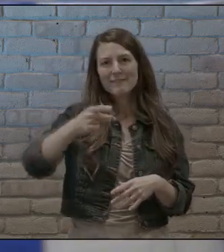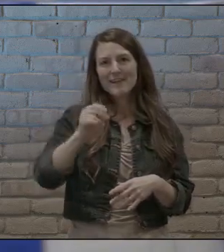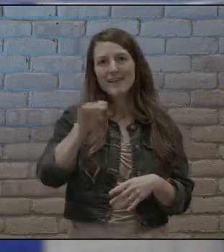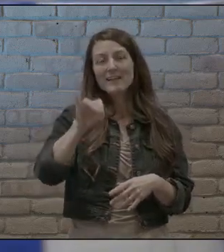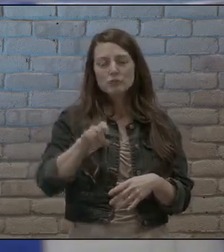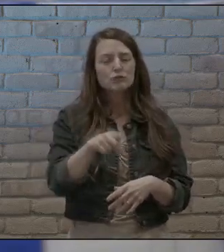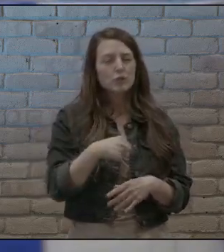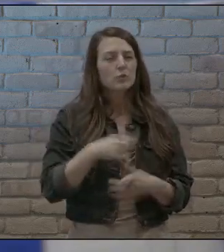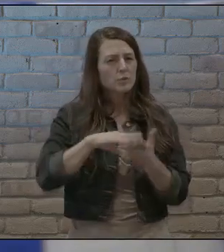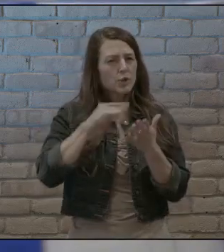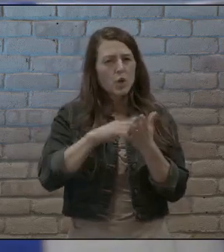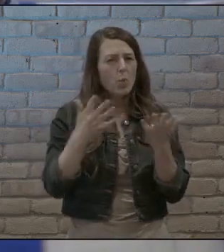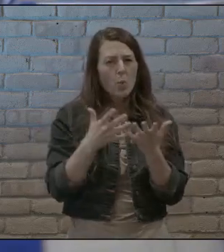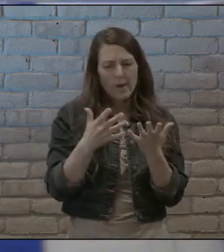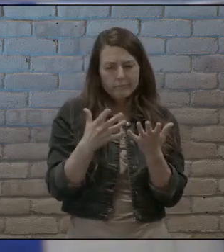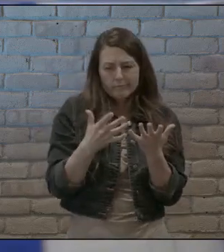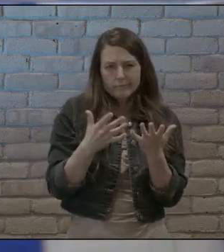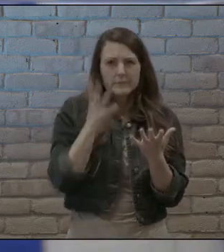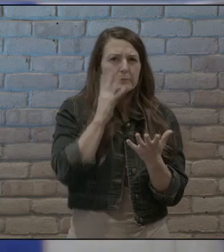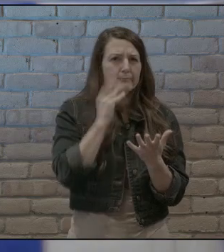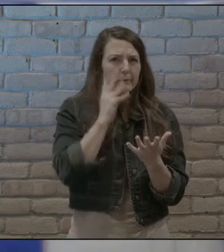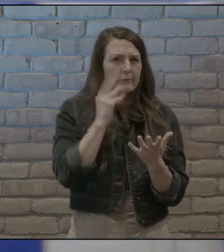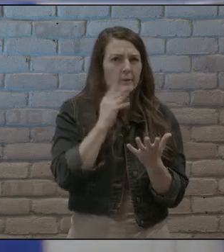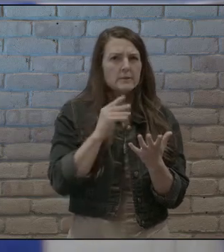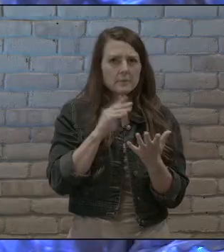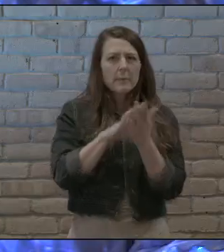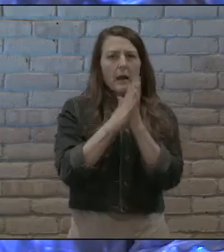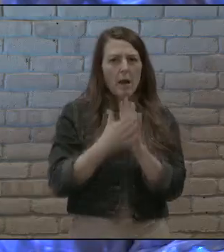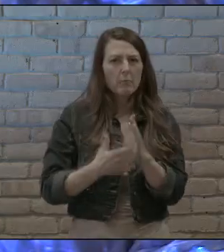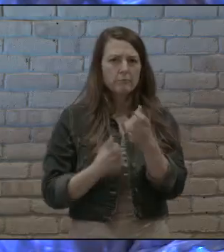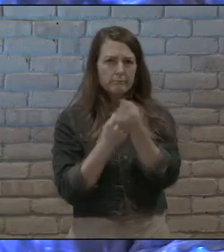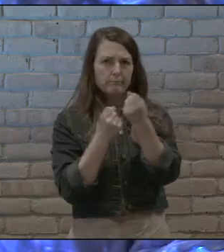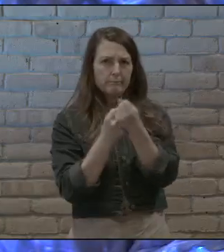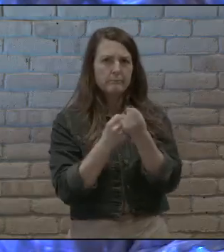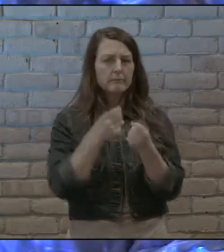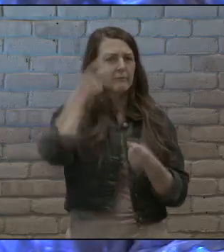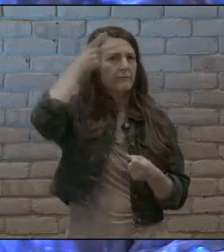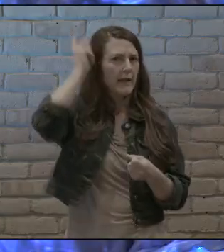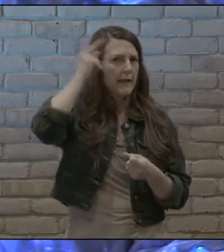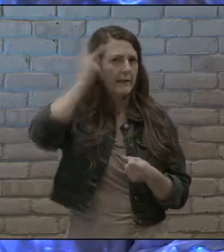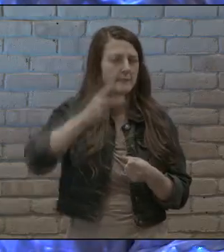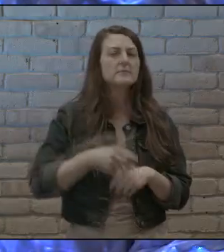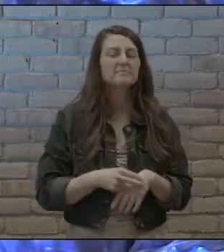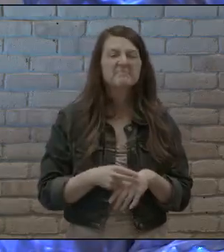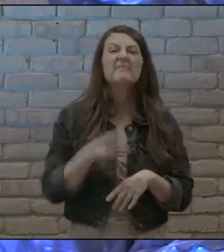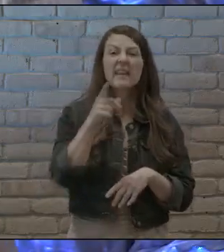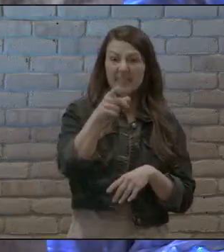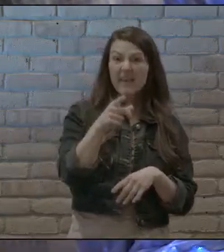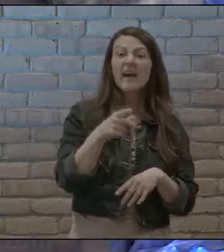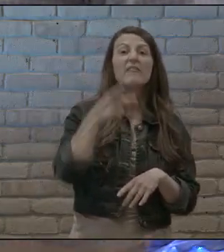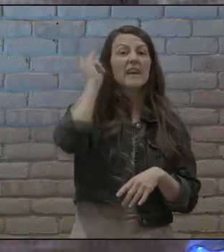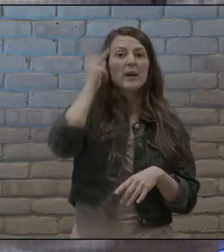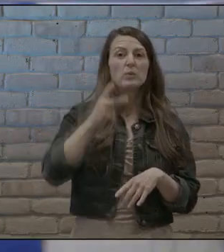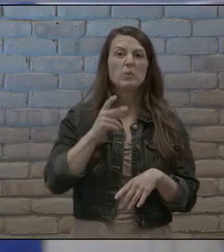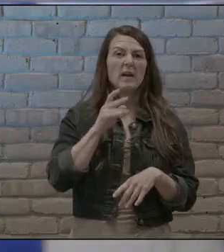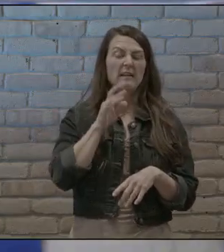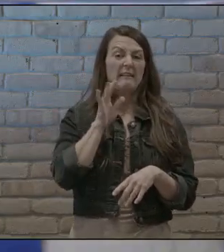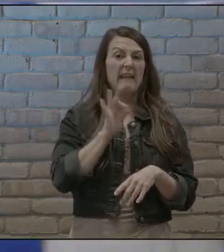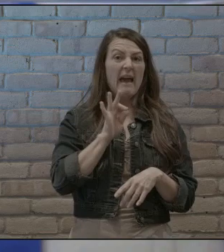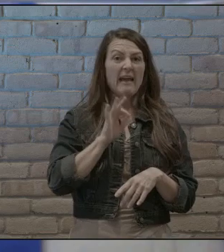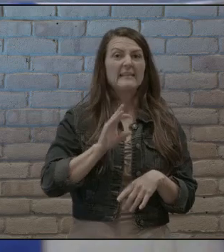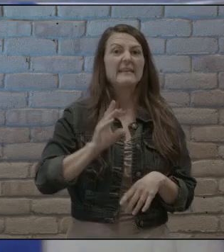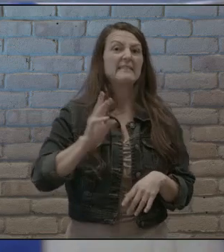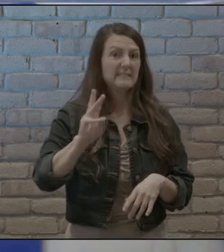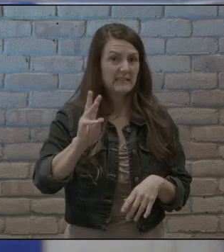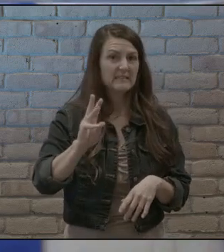like to become a Minnesota Viking fan. The Vikings were 9-6, and they were playing the